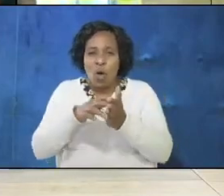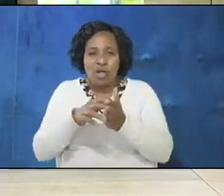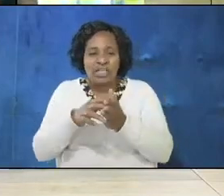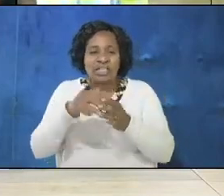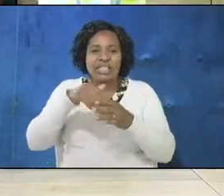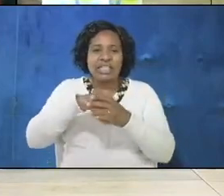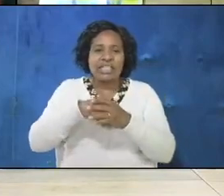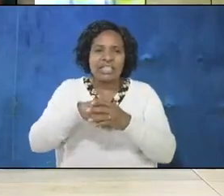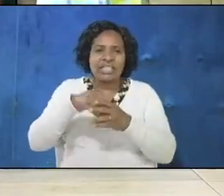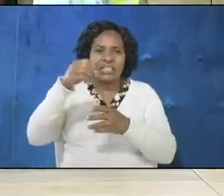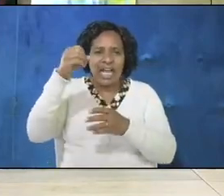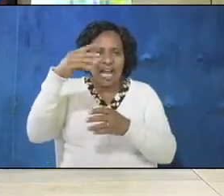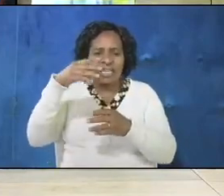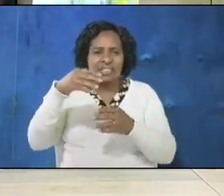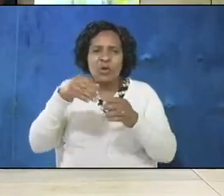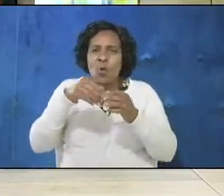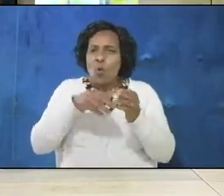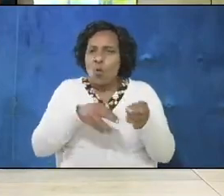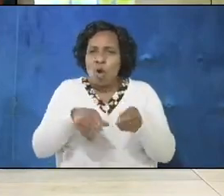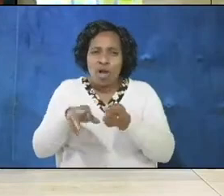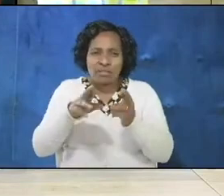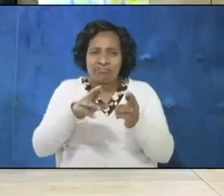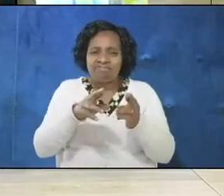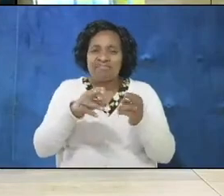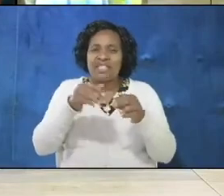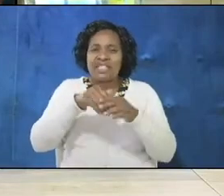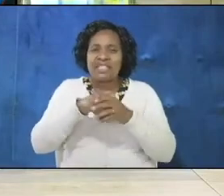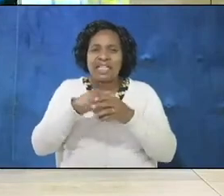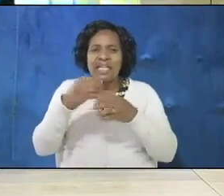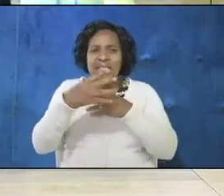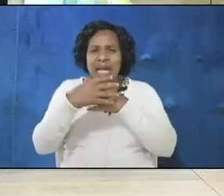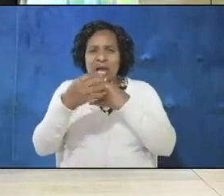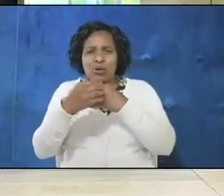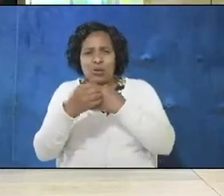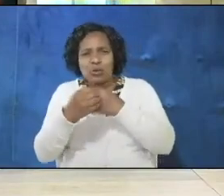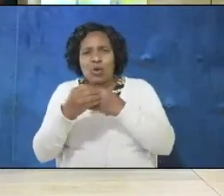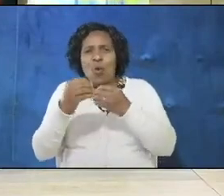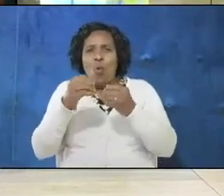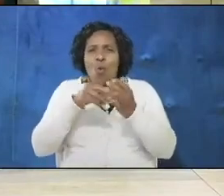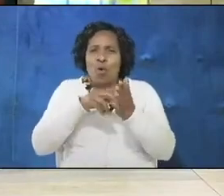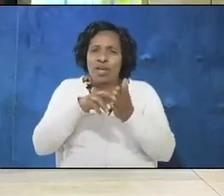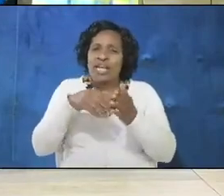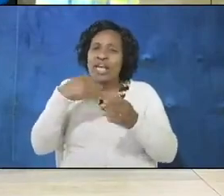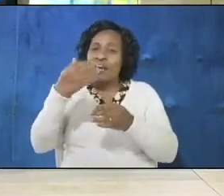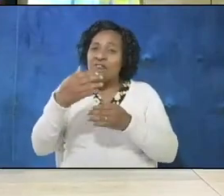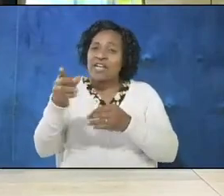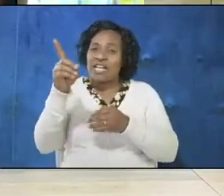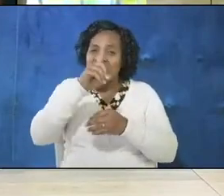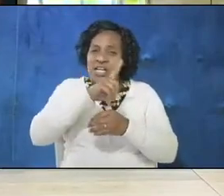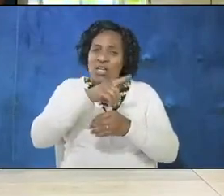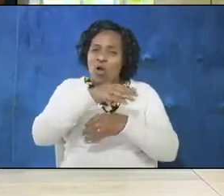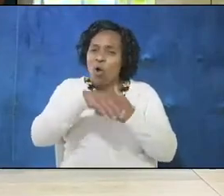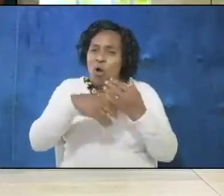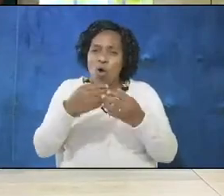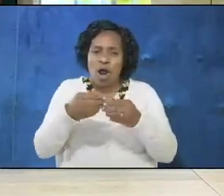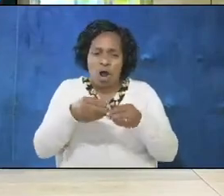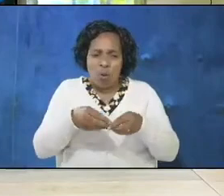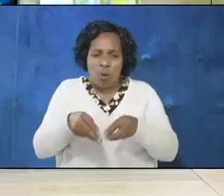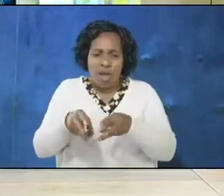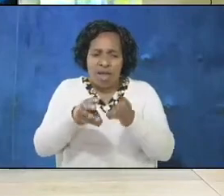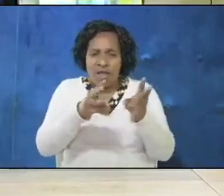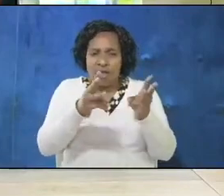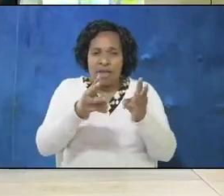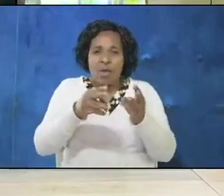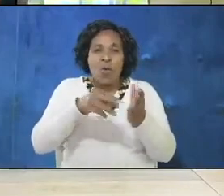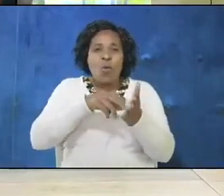the sunlight, walking in the shadows, walking every day all along the way.